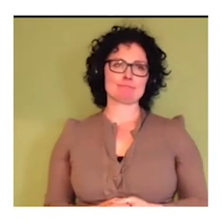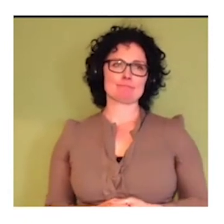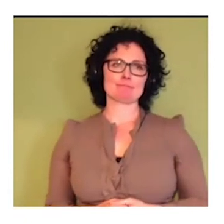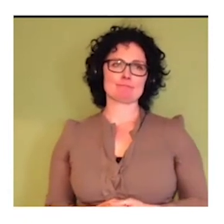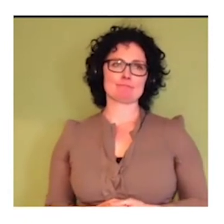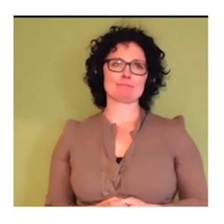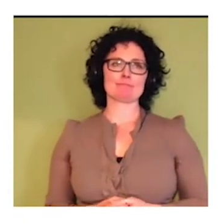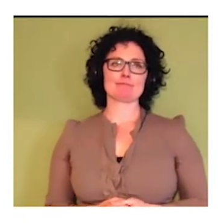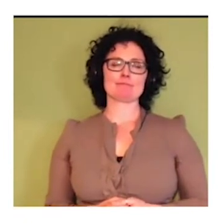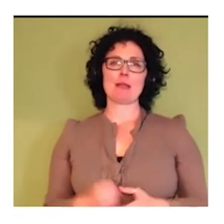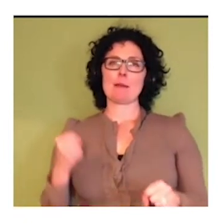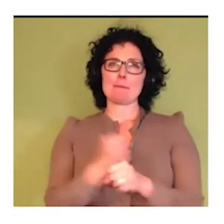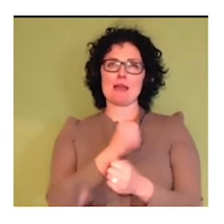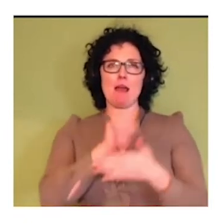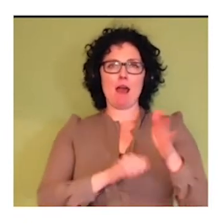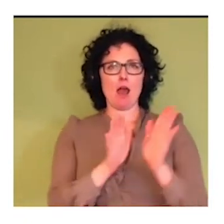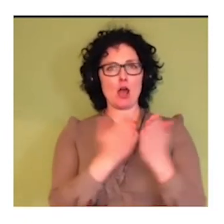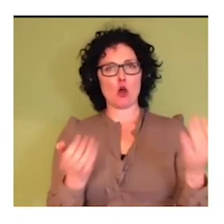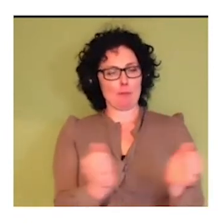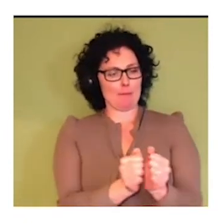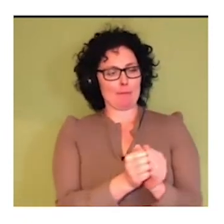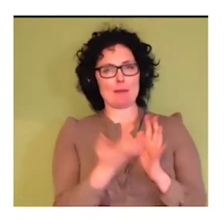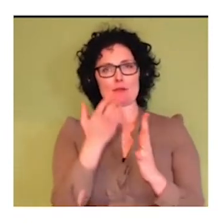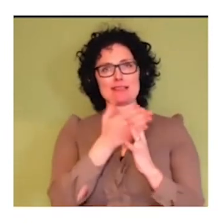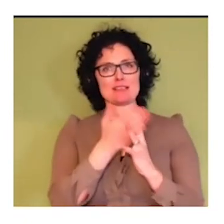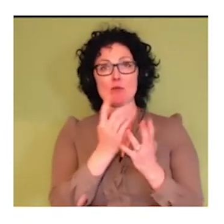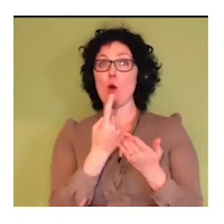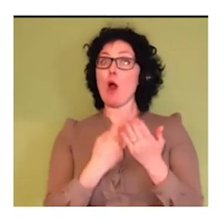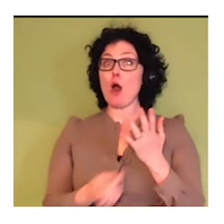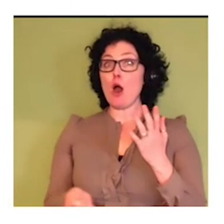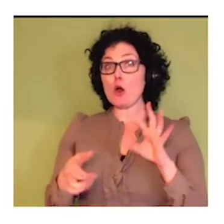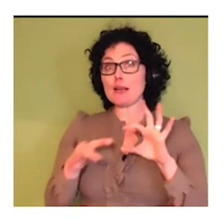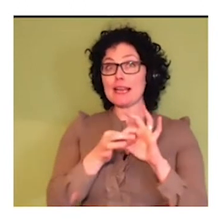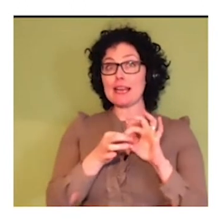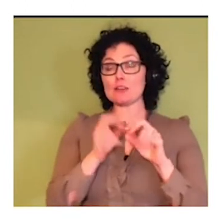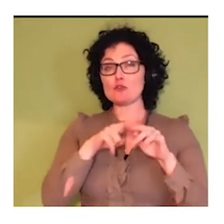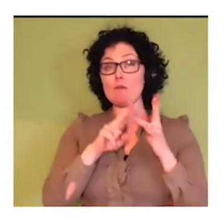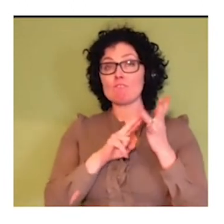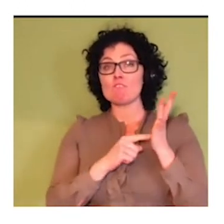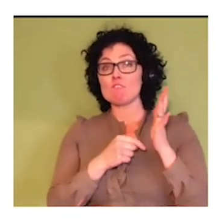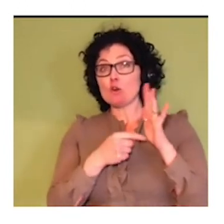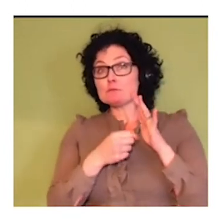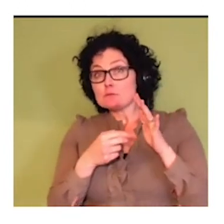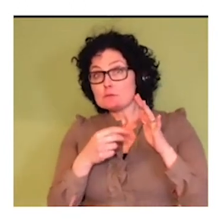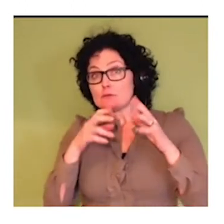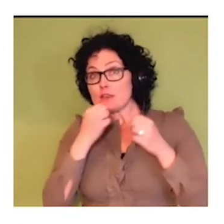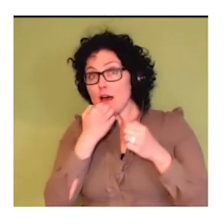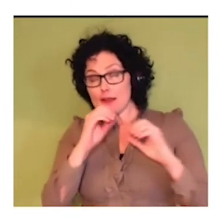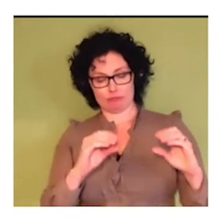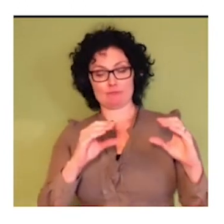accessible is not just about increasing the size of the font. There are no hard and fast standards,